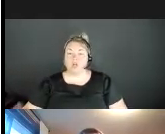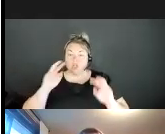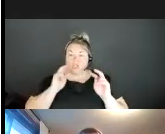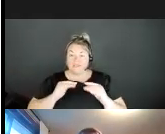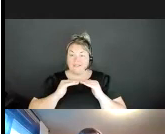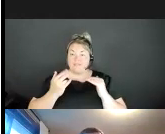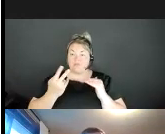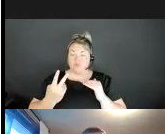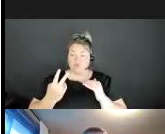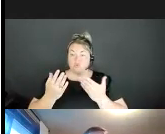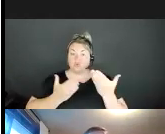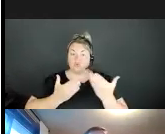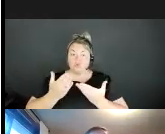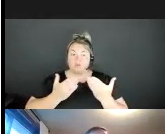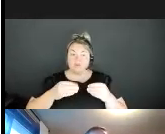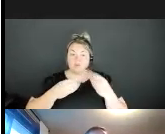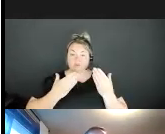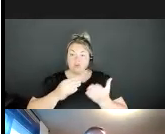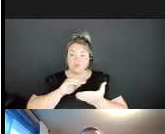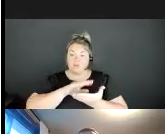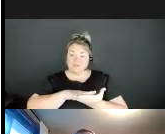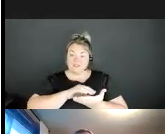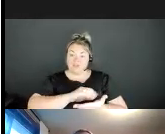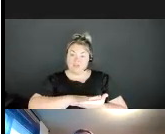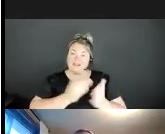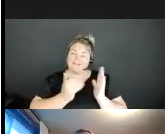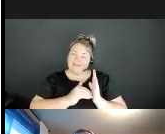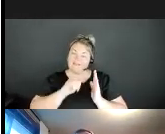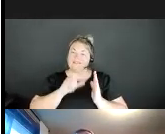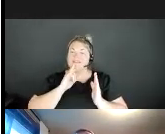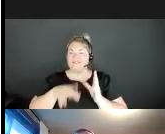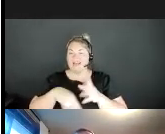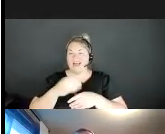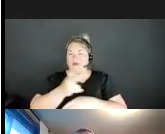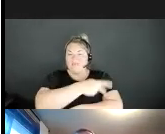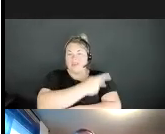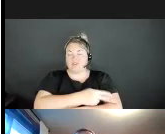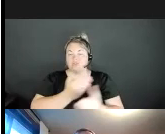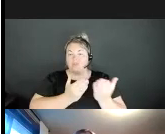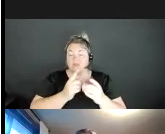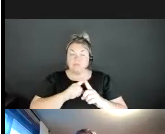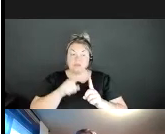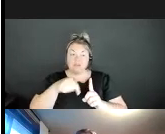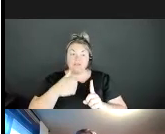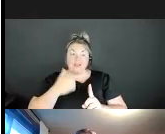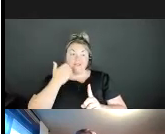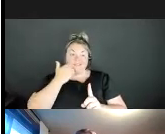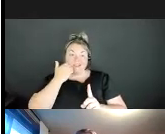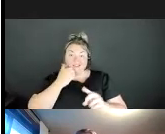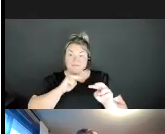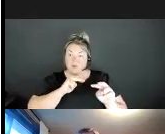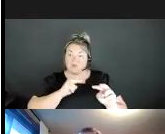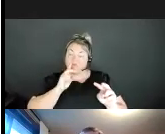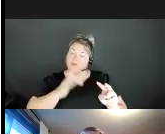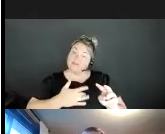documentation. This again is an outpatient service, but this one has daily monitoring of symptoms and progress.